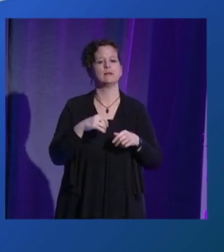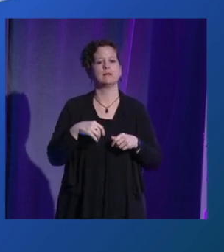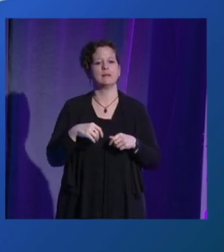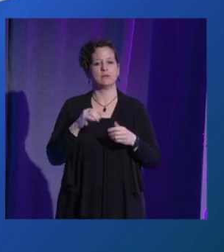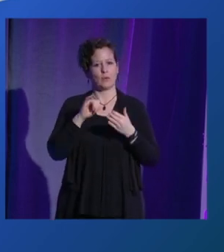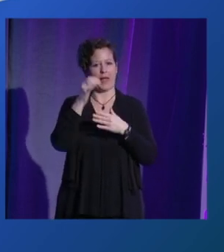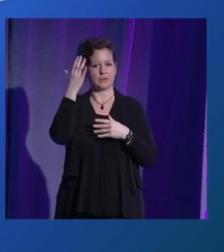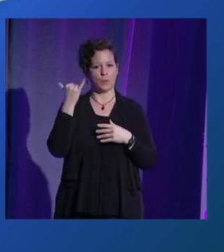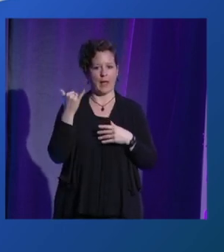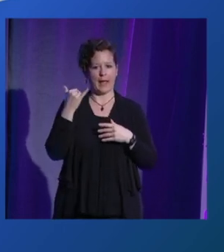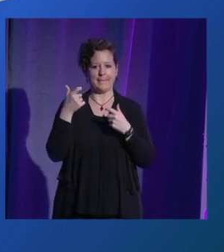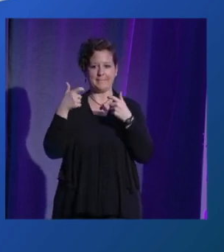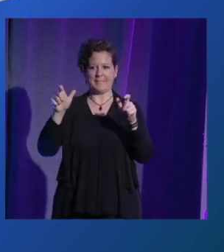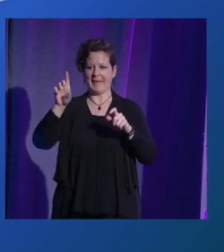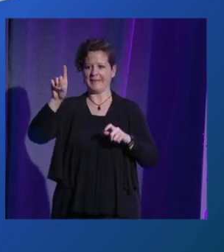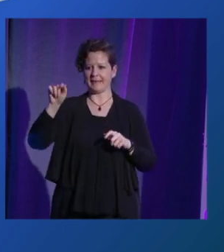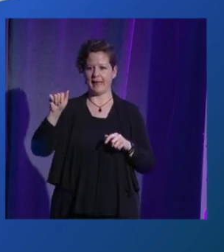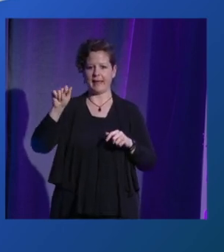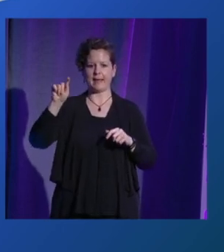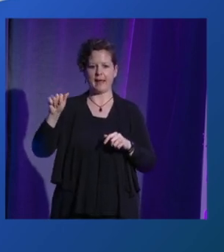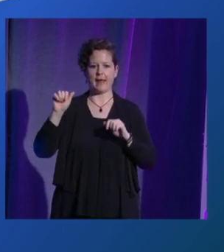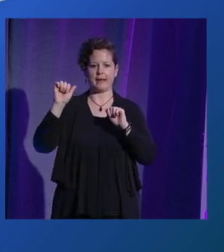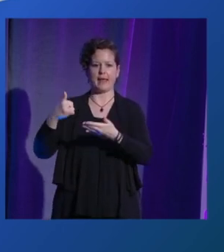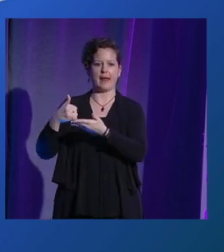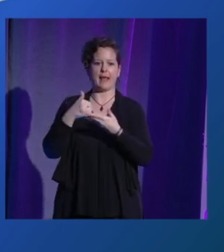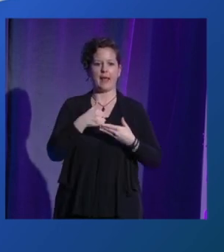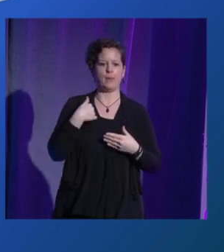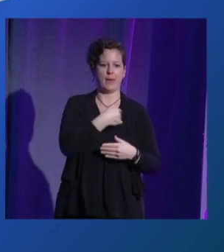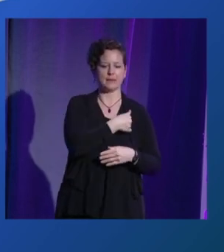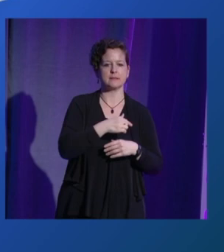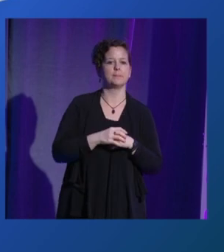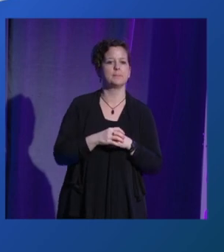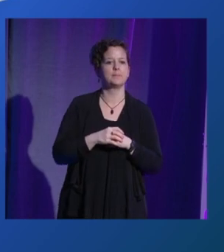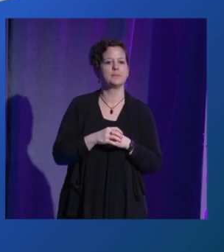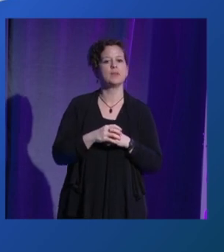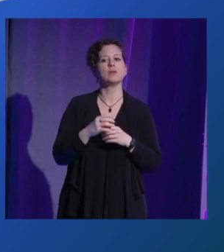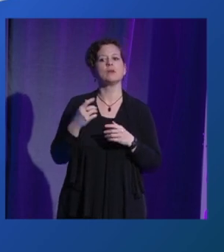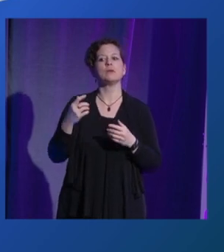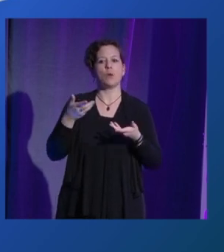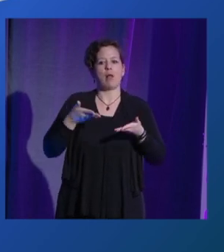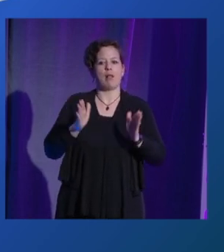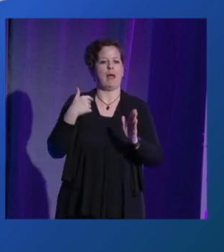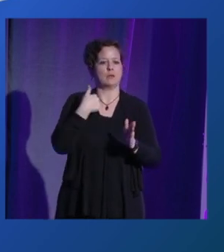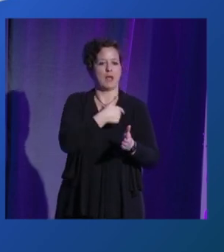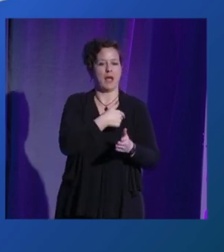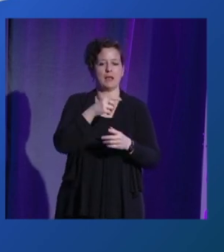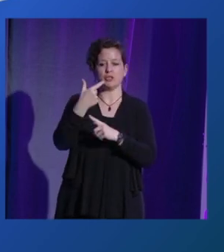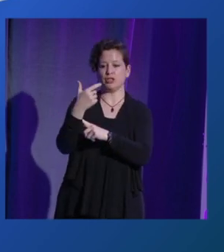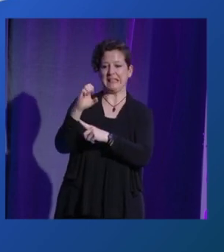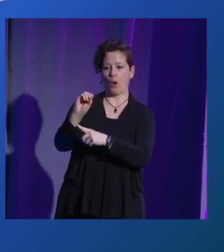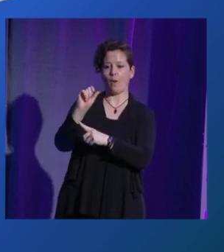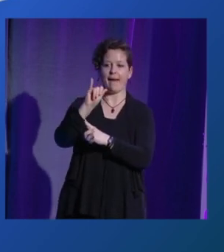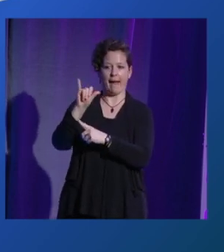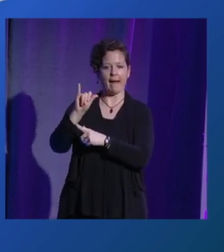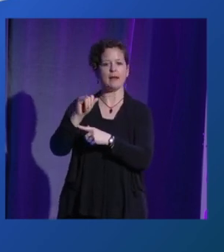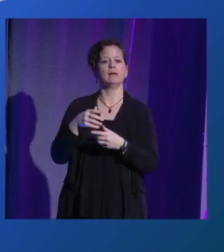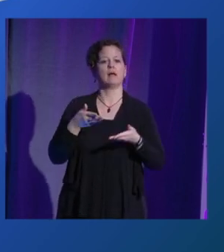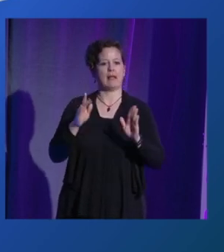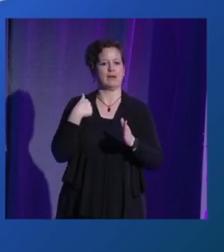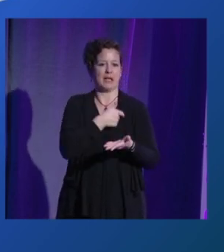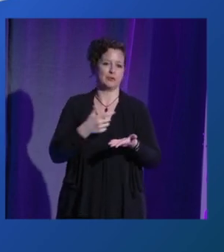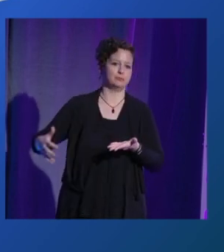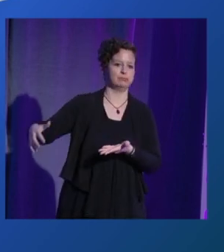data right and that's where GUI uh helps us to analyze massive data not just at global scale